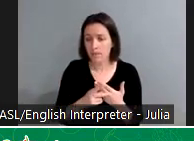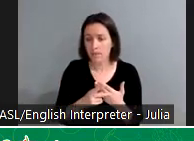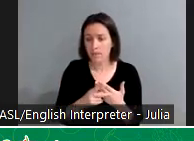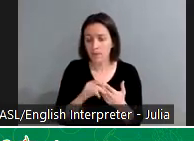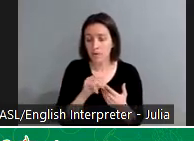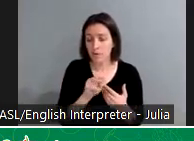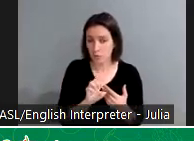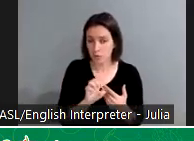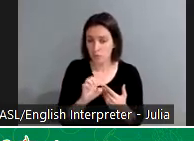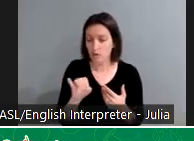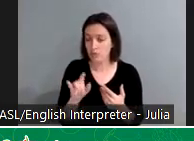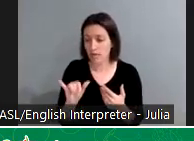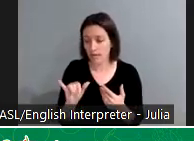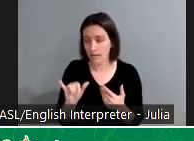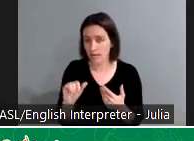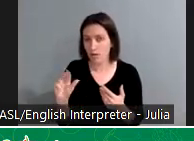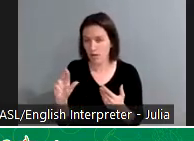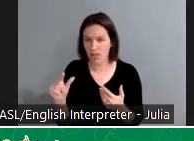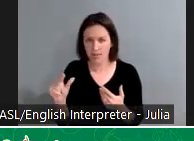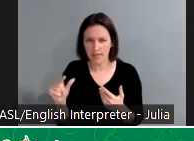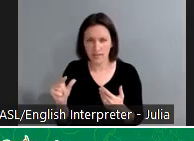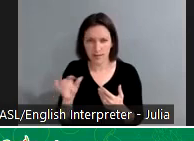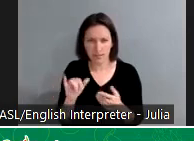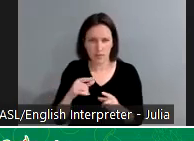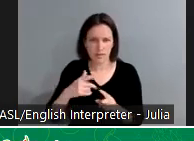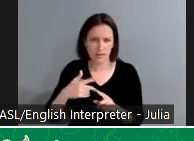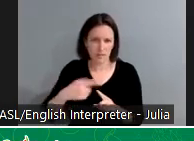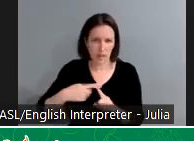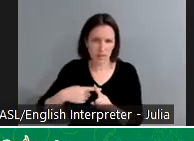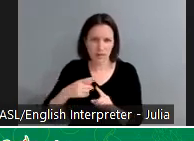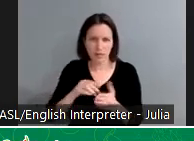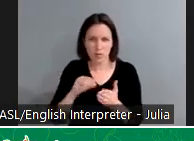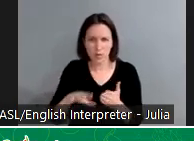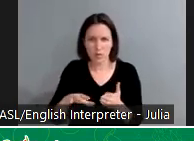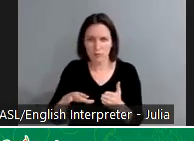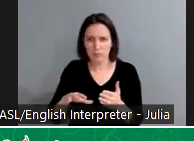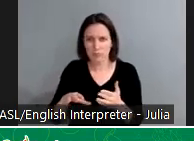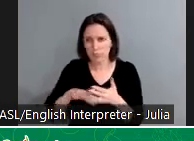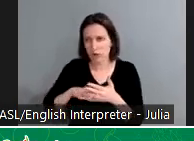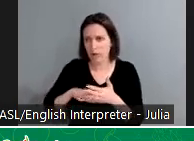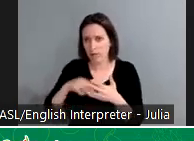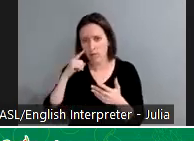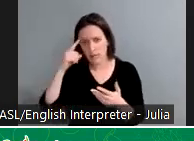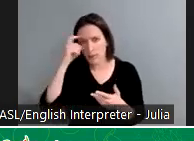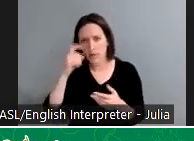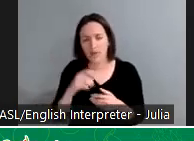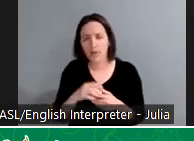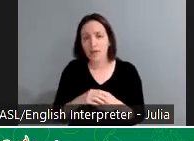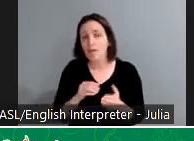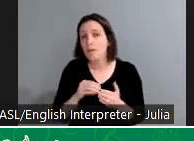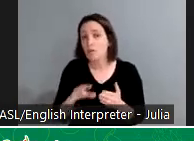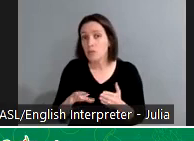and August, which are the months when students are likely out for the summer. And so students will